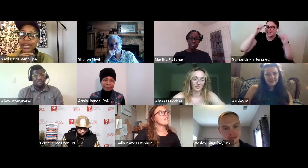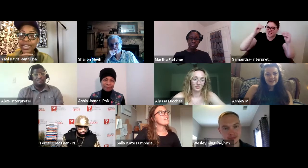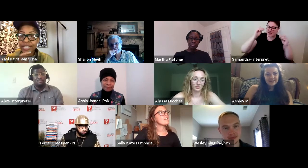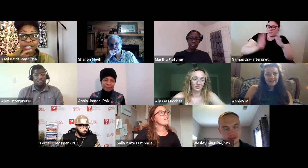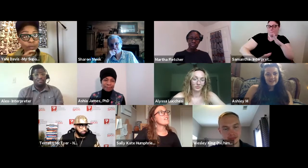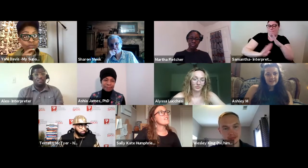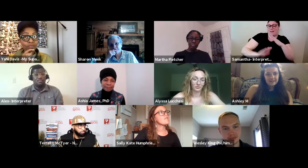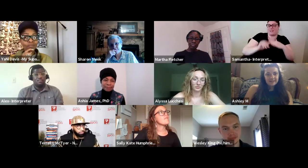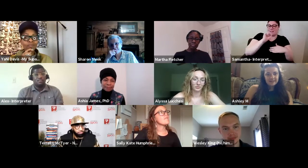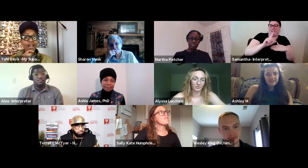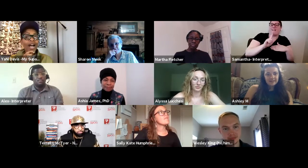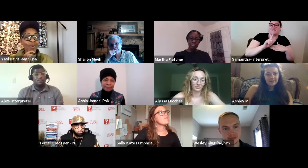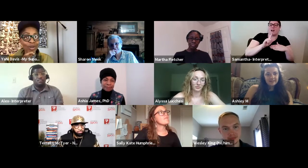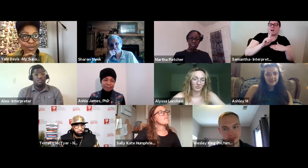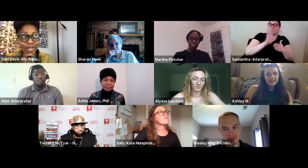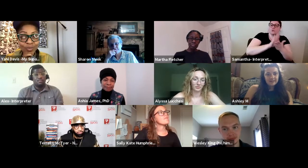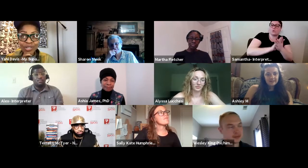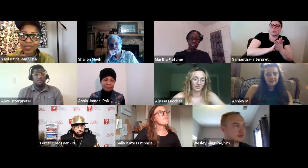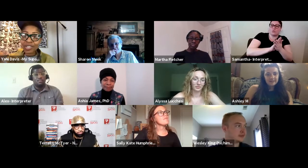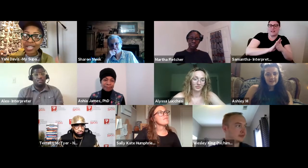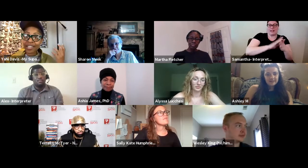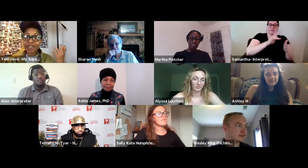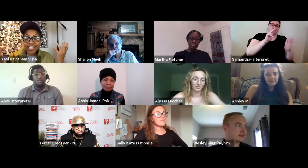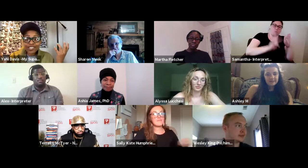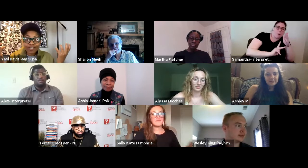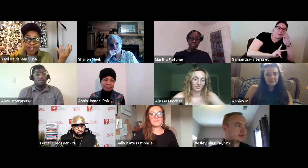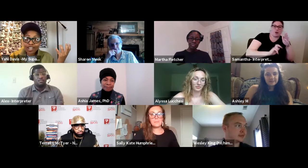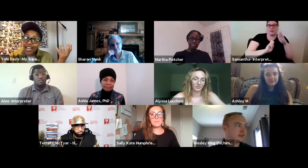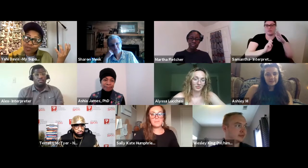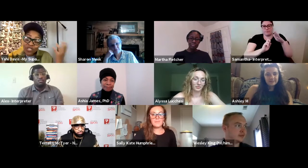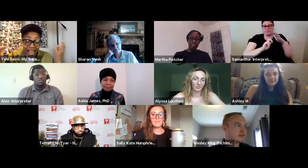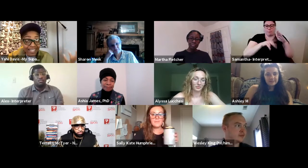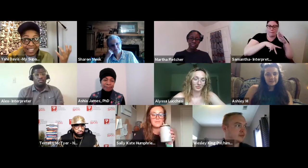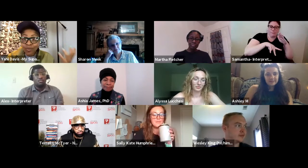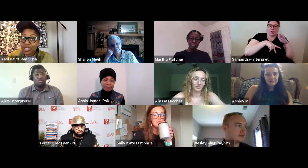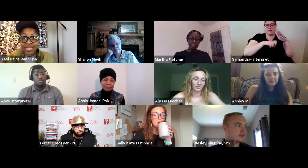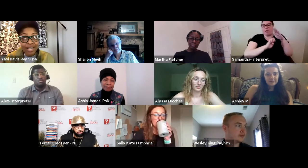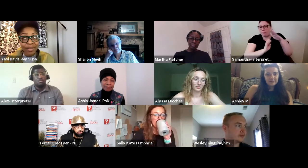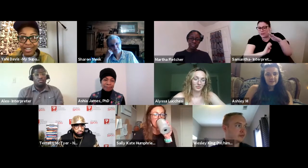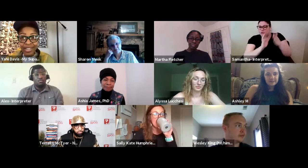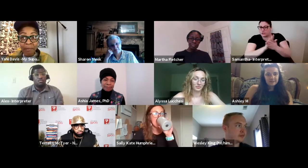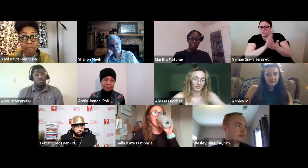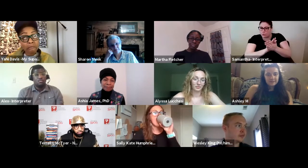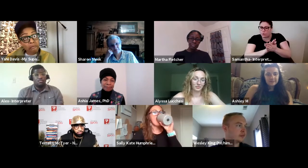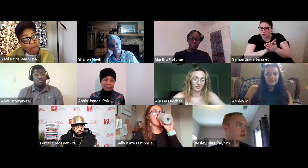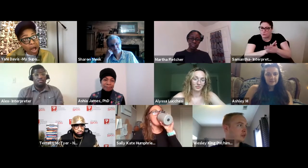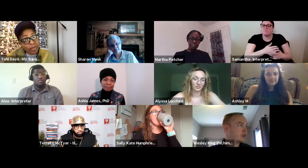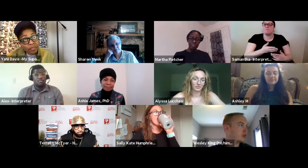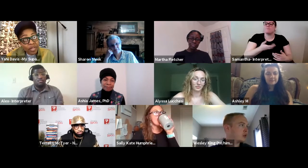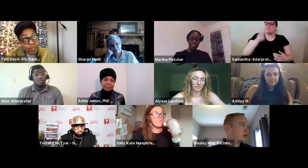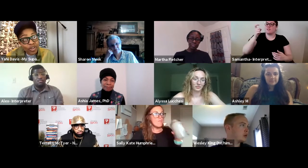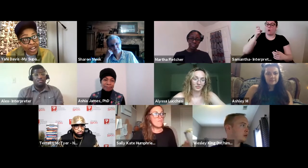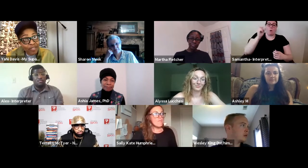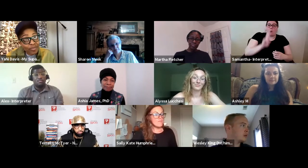our seminaries. I wonder what it would have looked like if I could have learned sign language in seminary. How